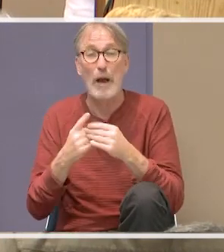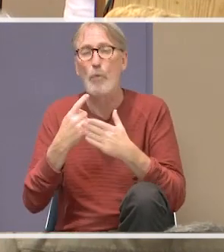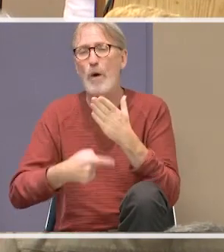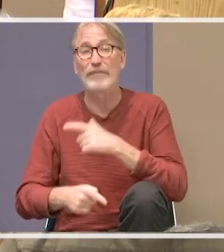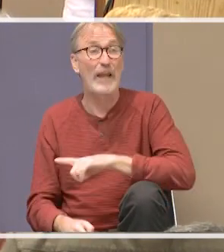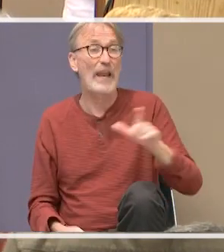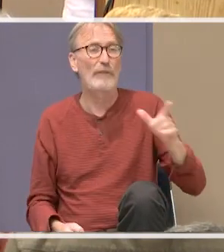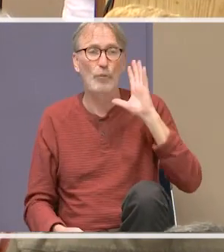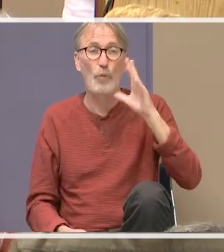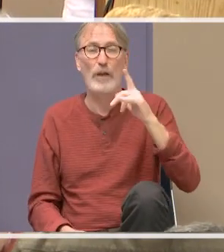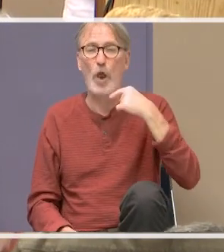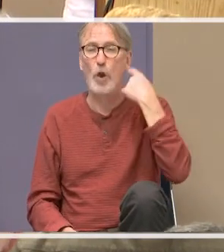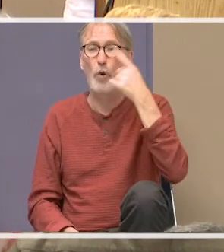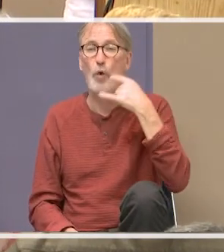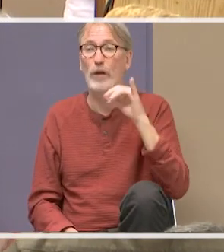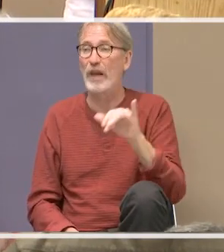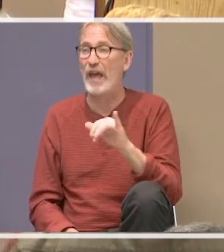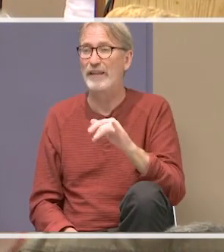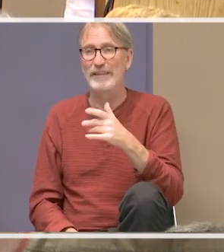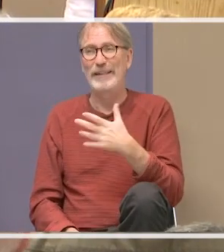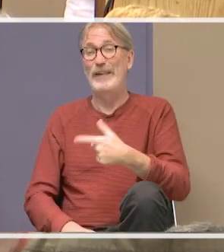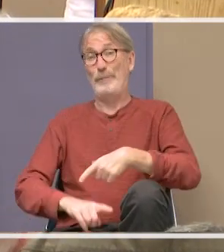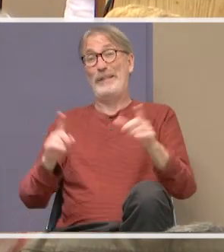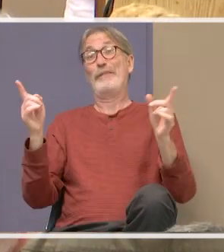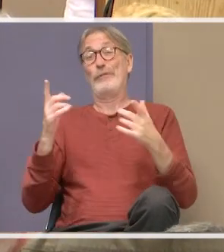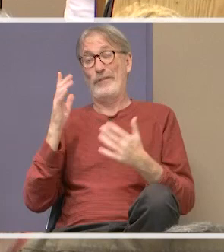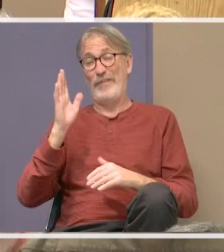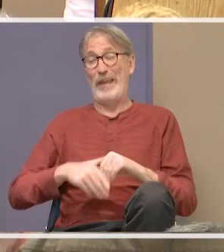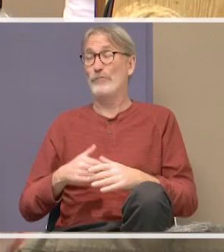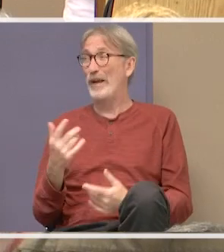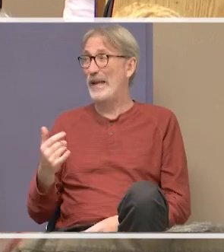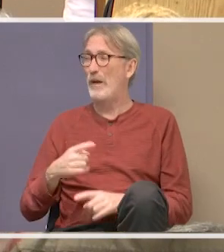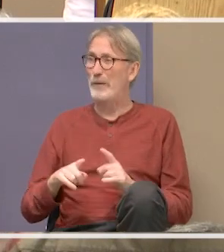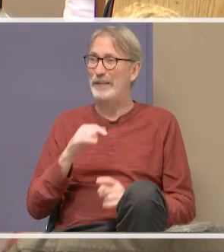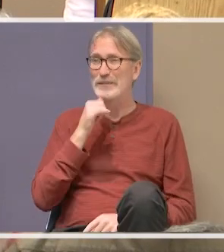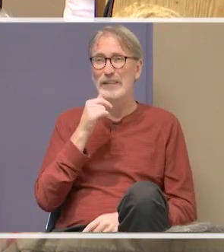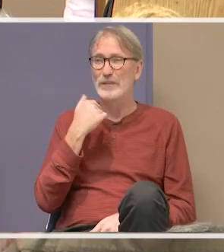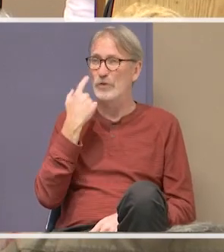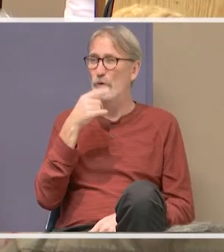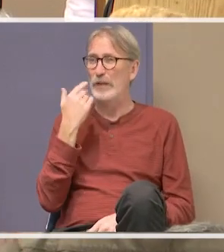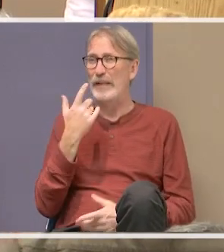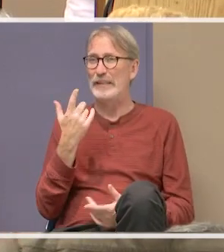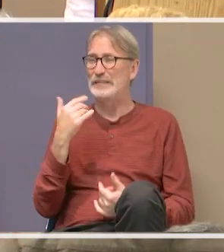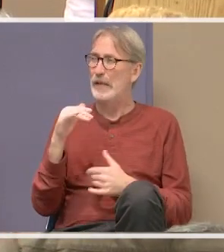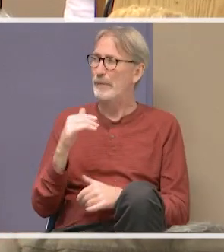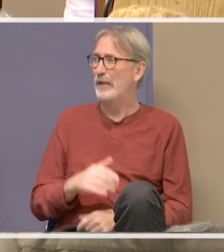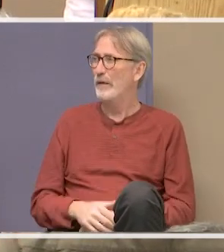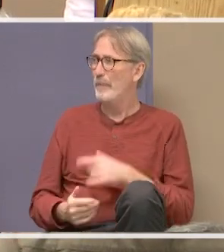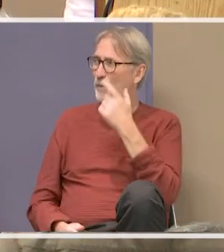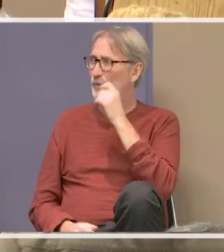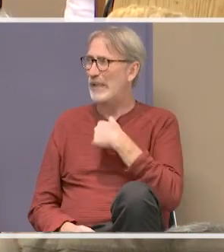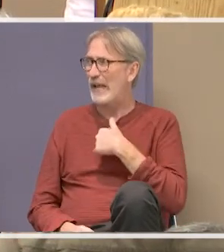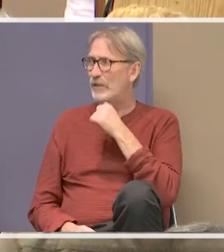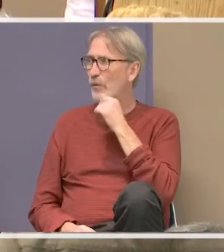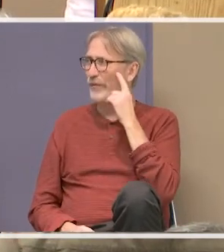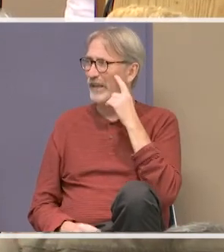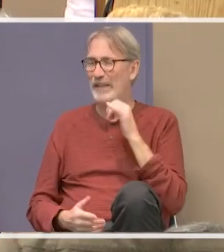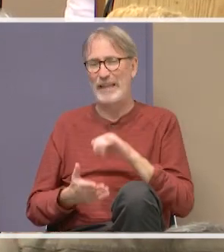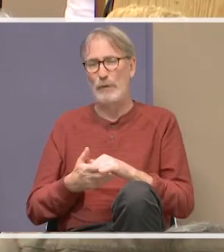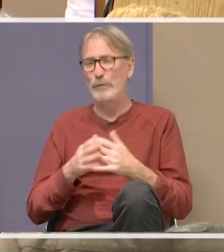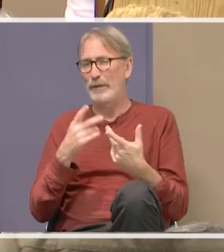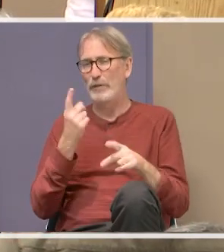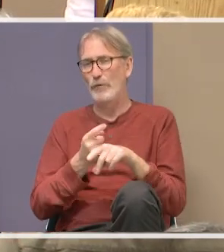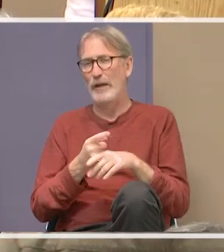look like, and that it doesn't look like it is today, but it doesn't look like it's eliminated, because I don't think that would be the right